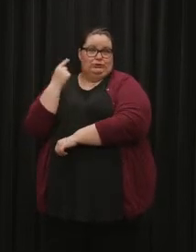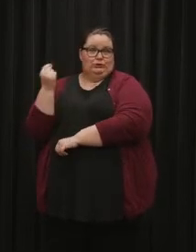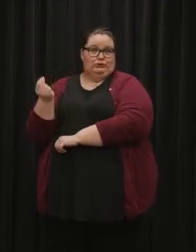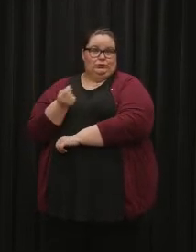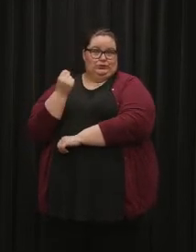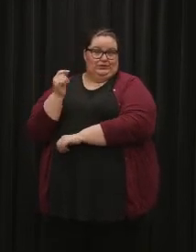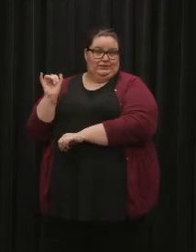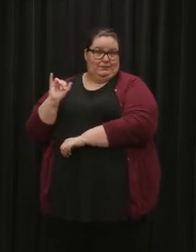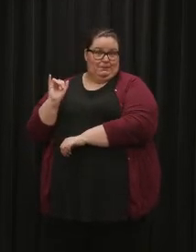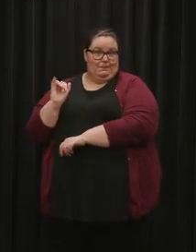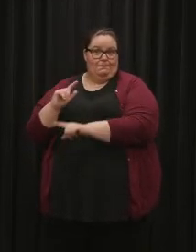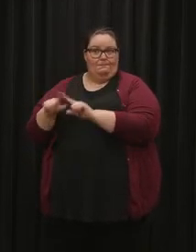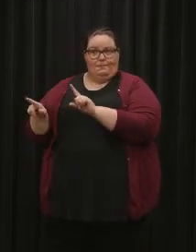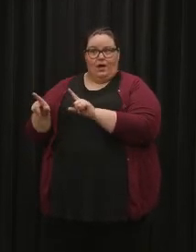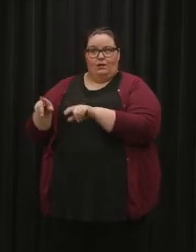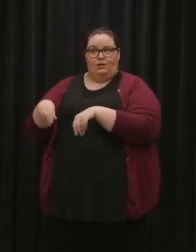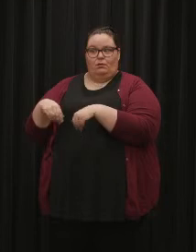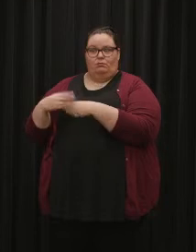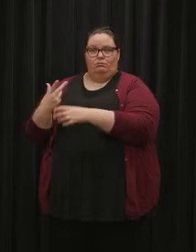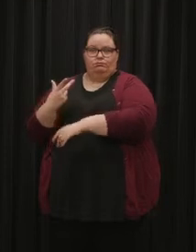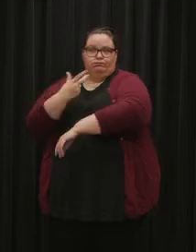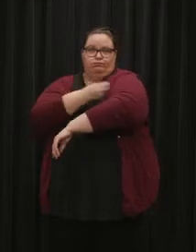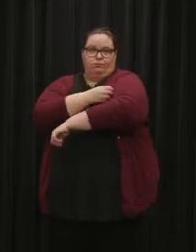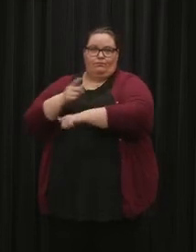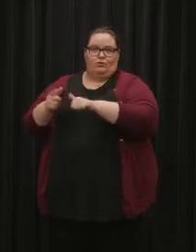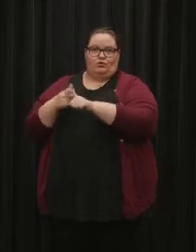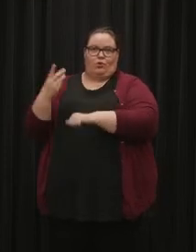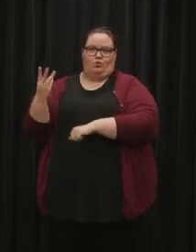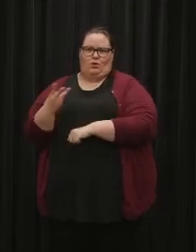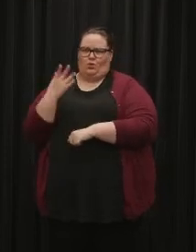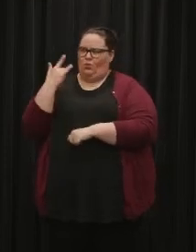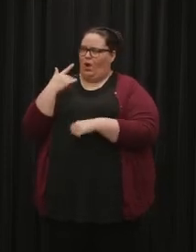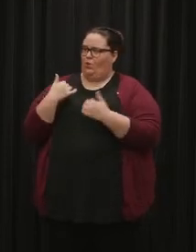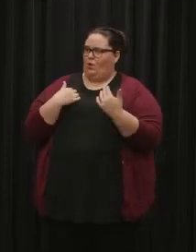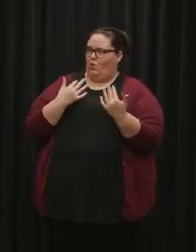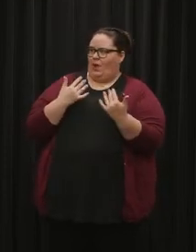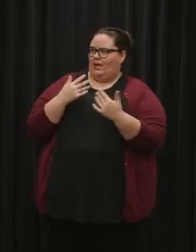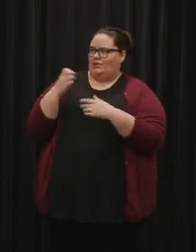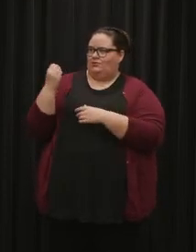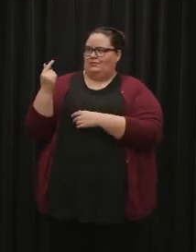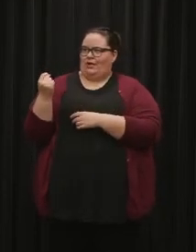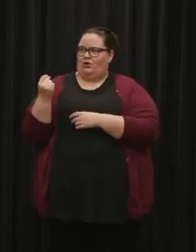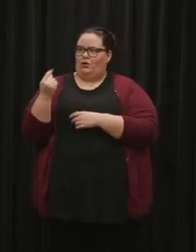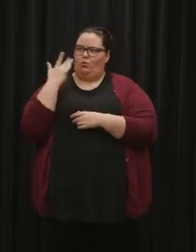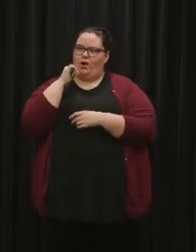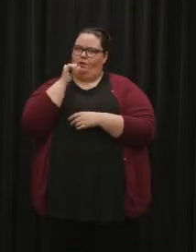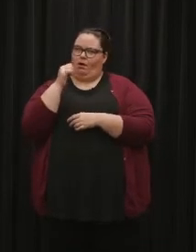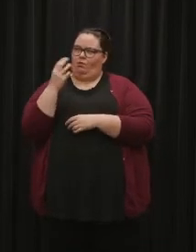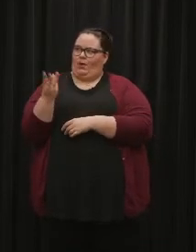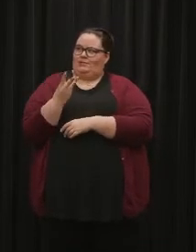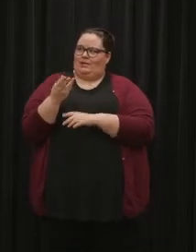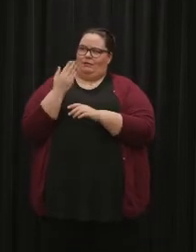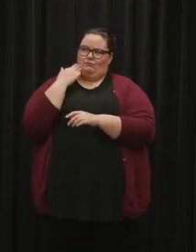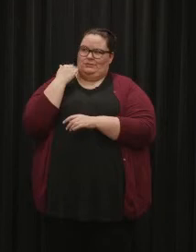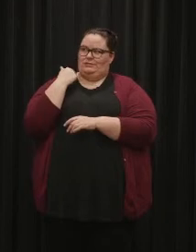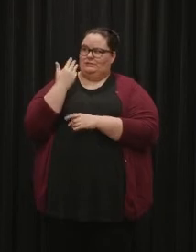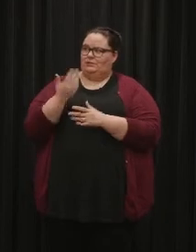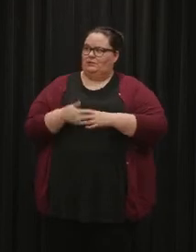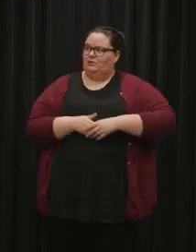Tuesday as well, but they gave their first shot on Wednesday. I'm just wondering why we waited until Saturday.